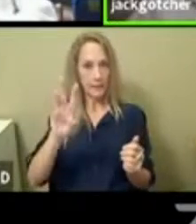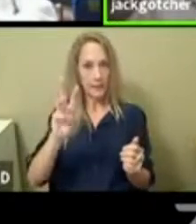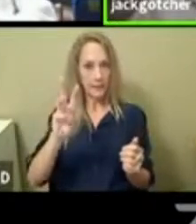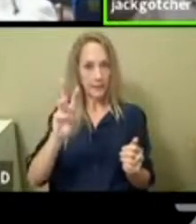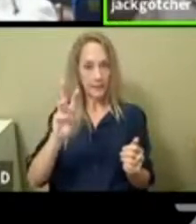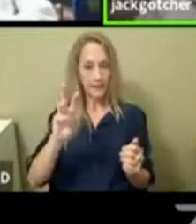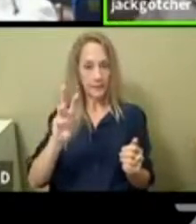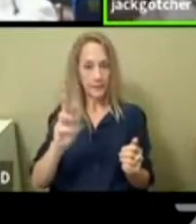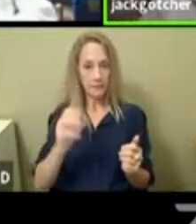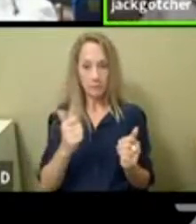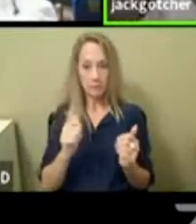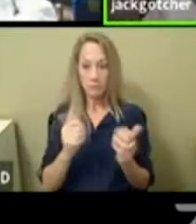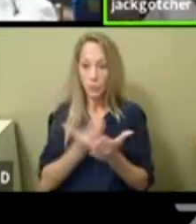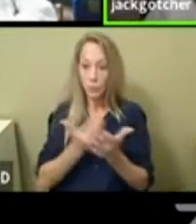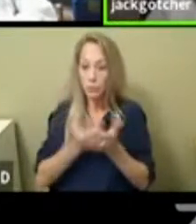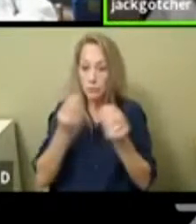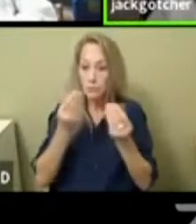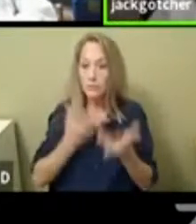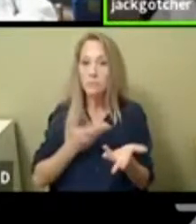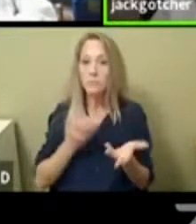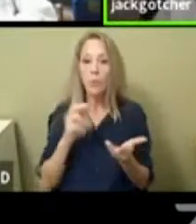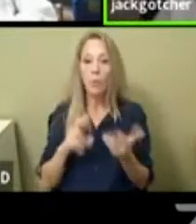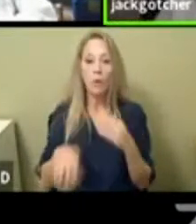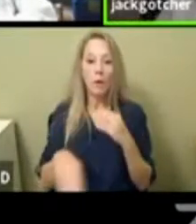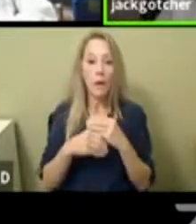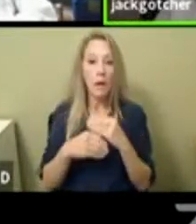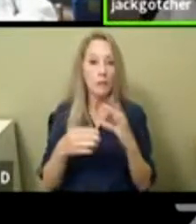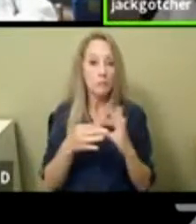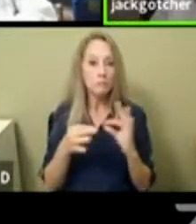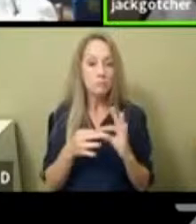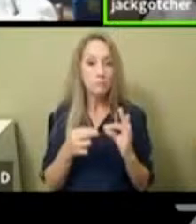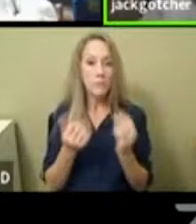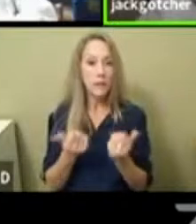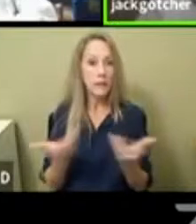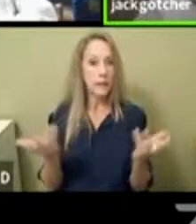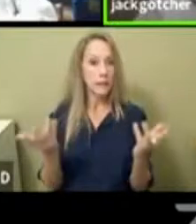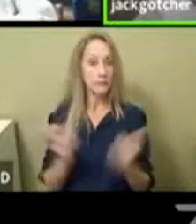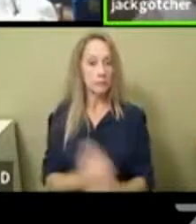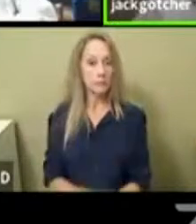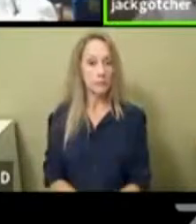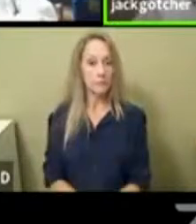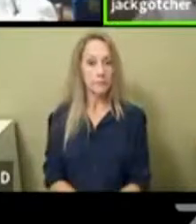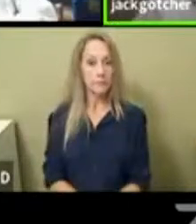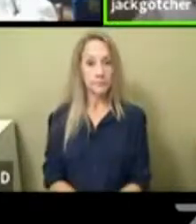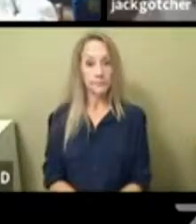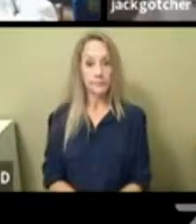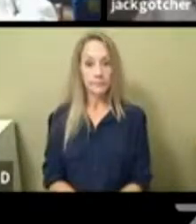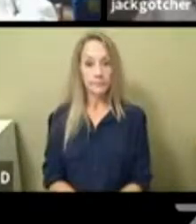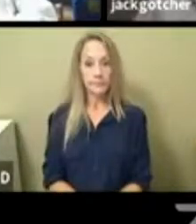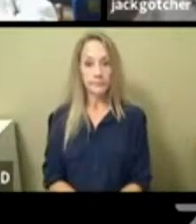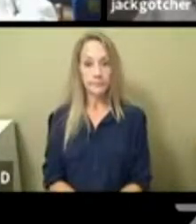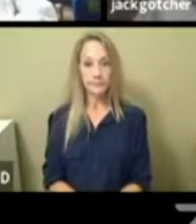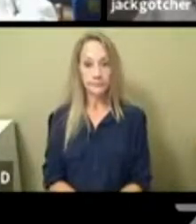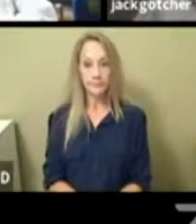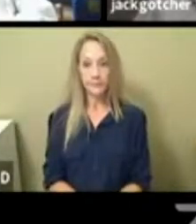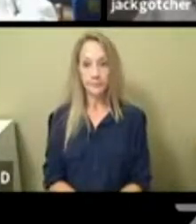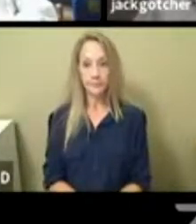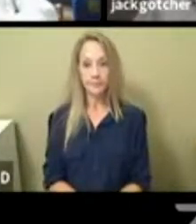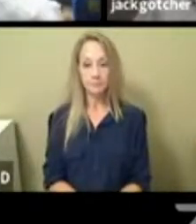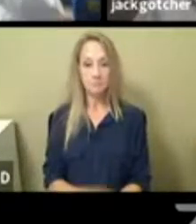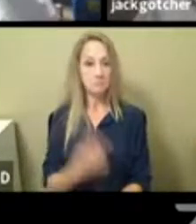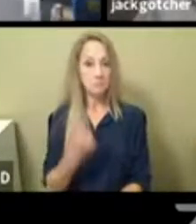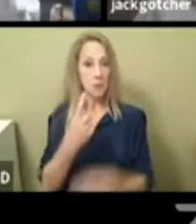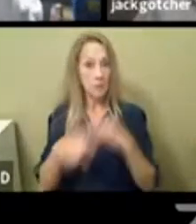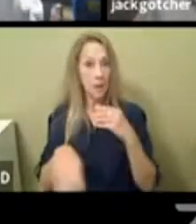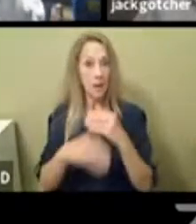input, information, or anything to discuss on that. Just something to add to